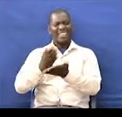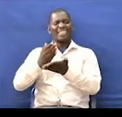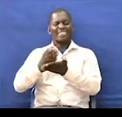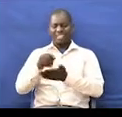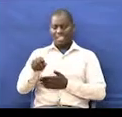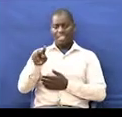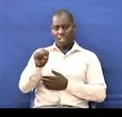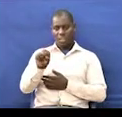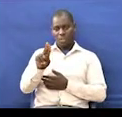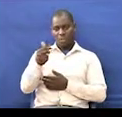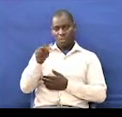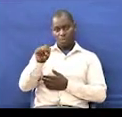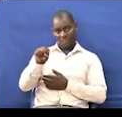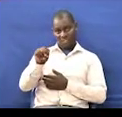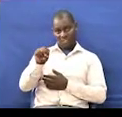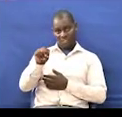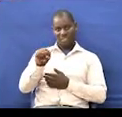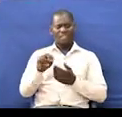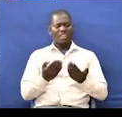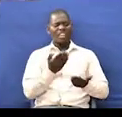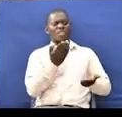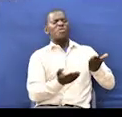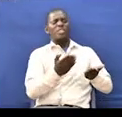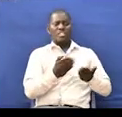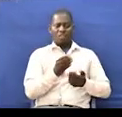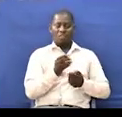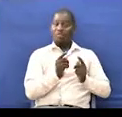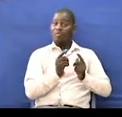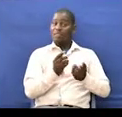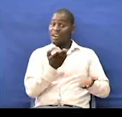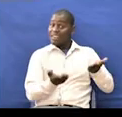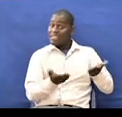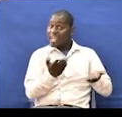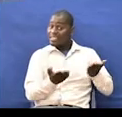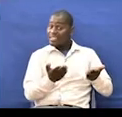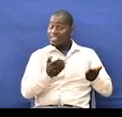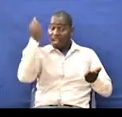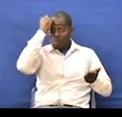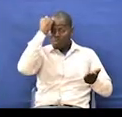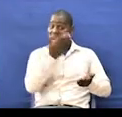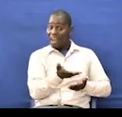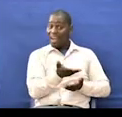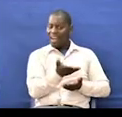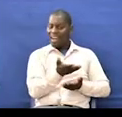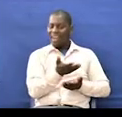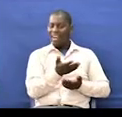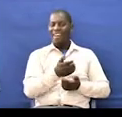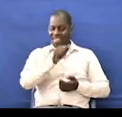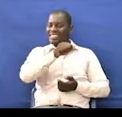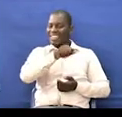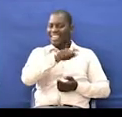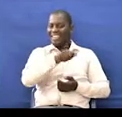what is the unit of the distance? You remember? Is what? Exactly. It